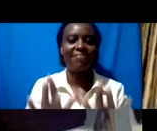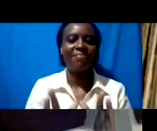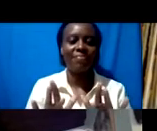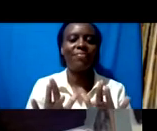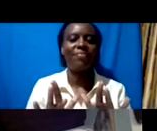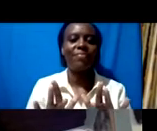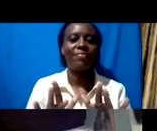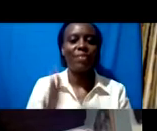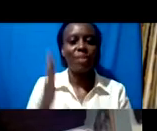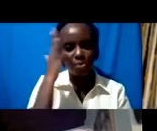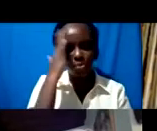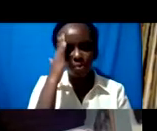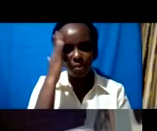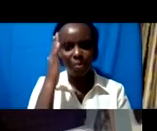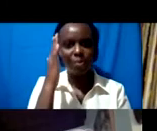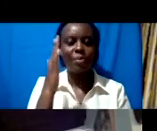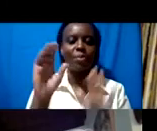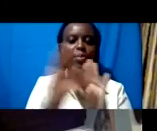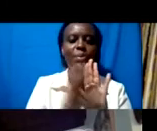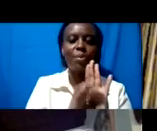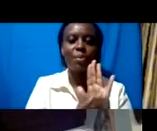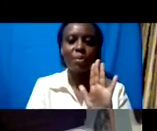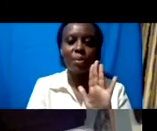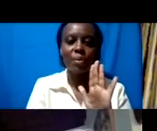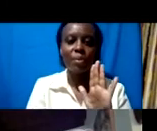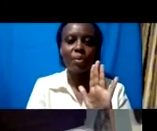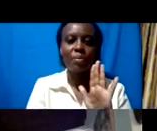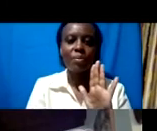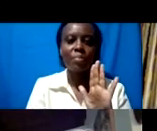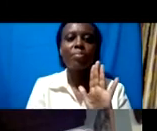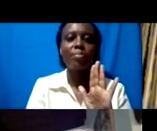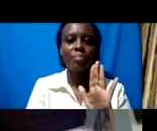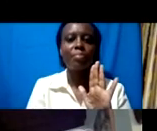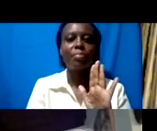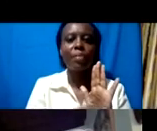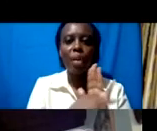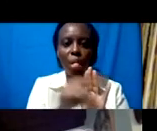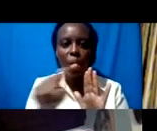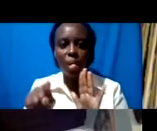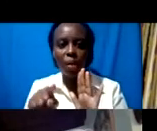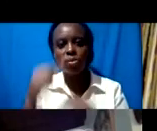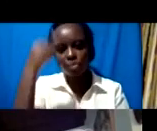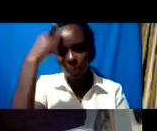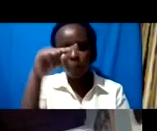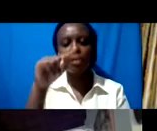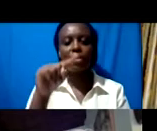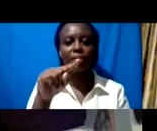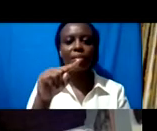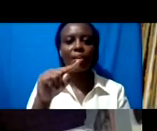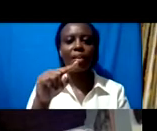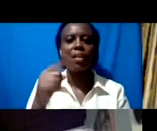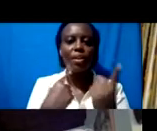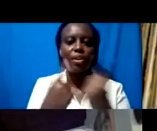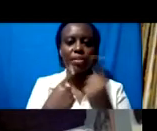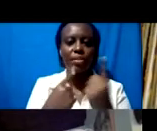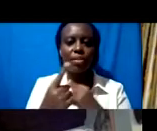what are the aspects of constitutional amendment and what are those for policy. And my argument has been that to